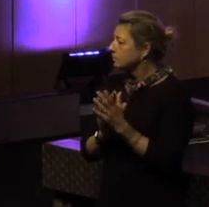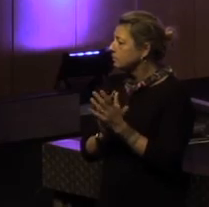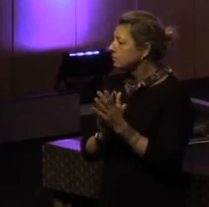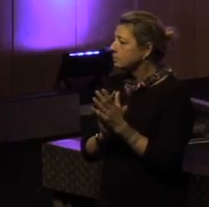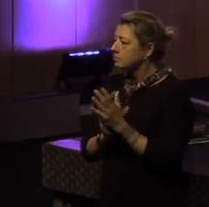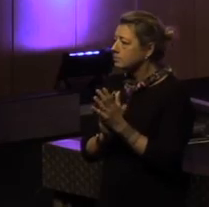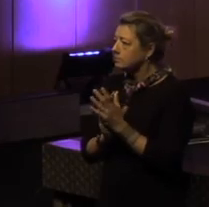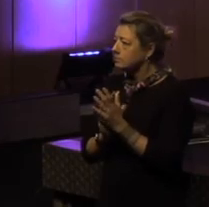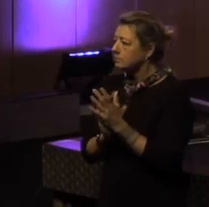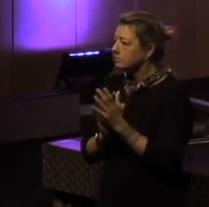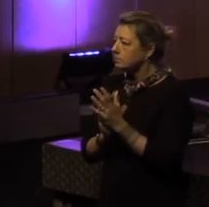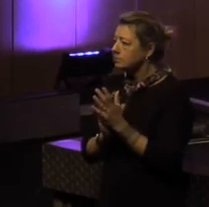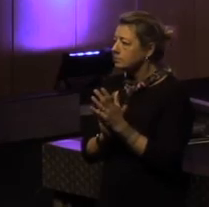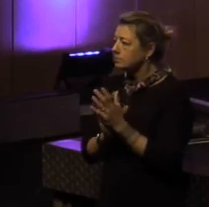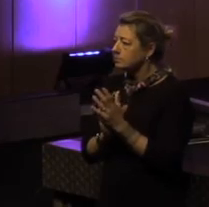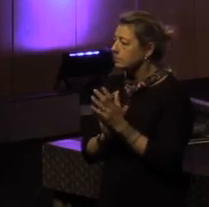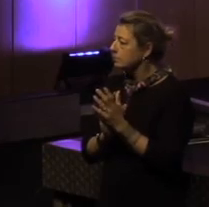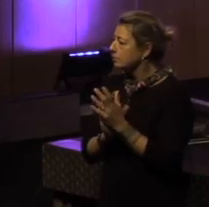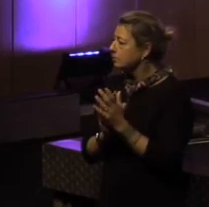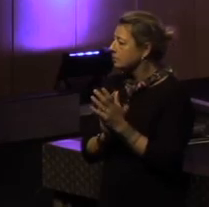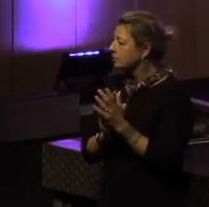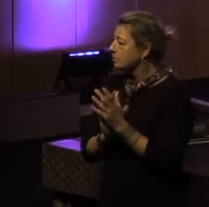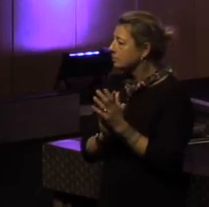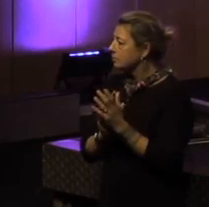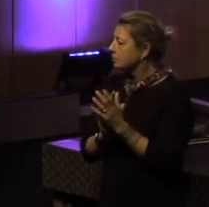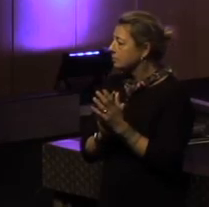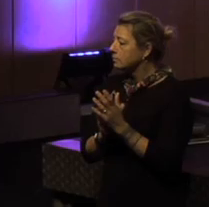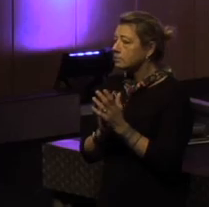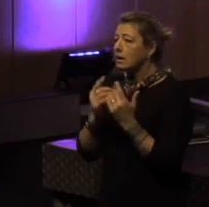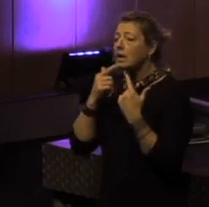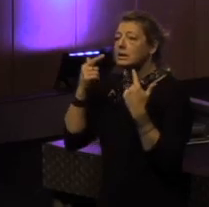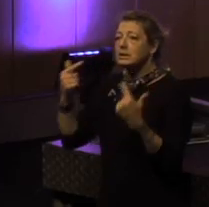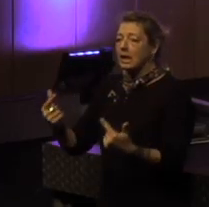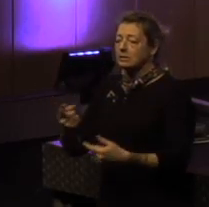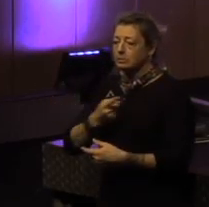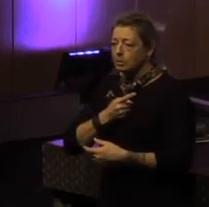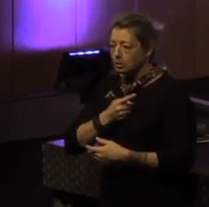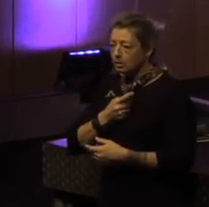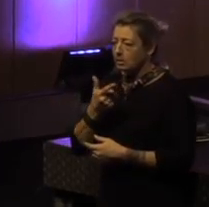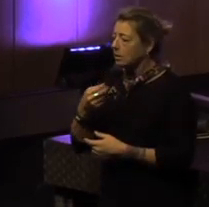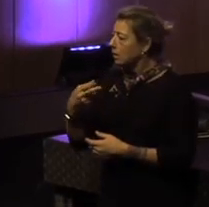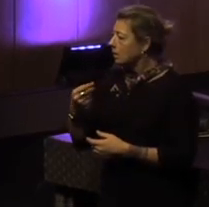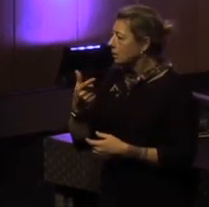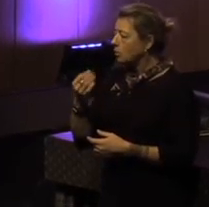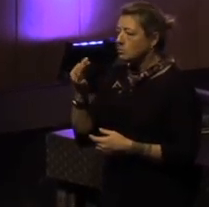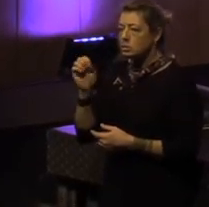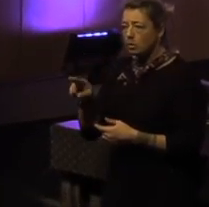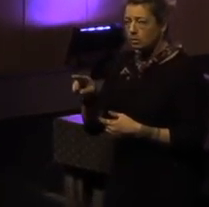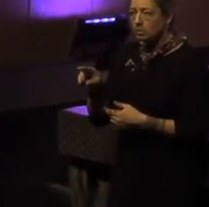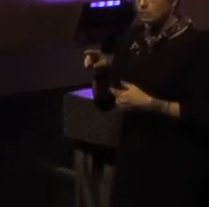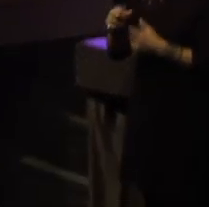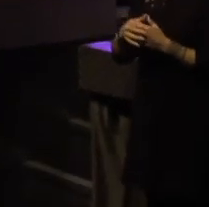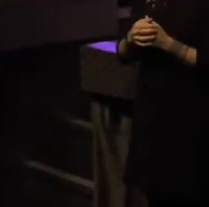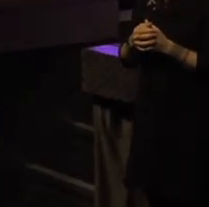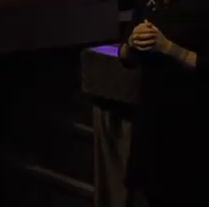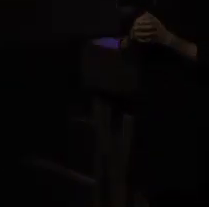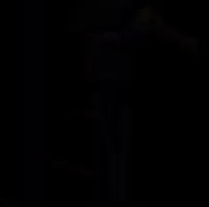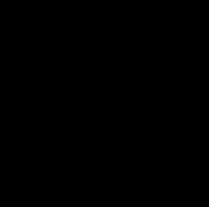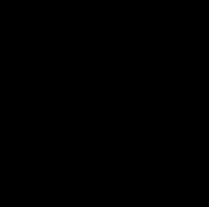of Mike Brown's murder, there were 53 police officers serving